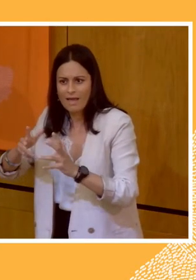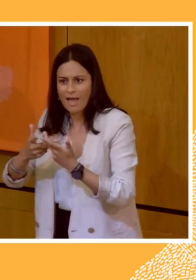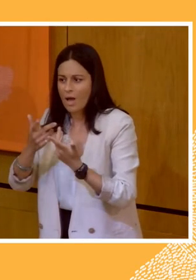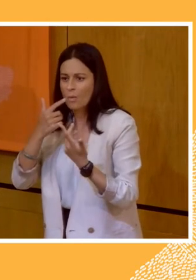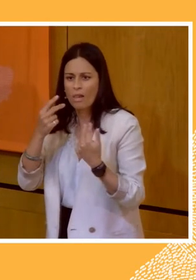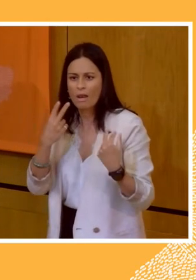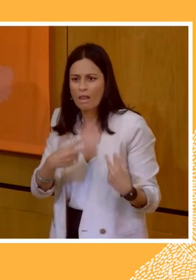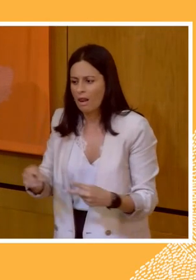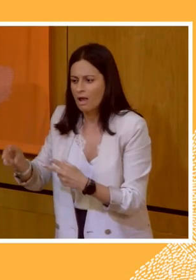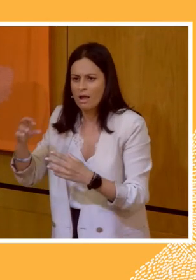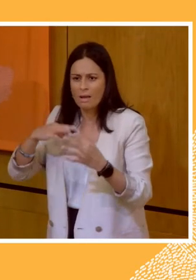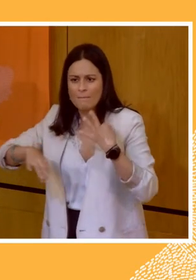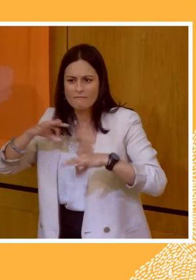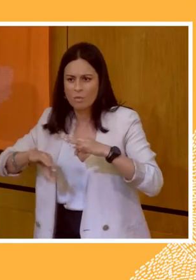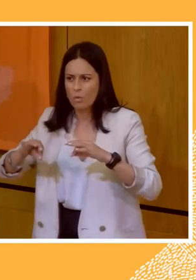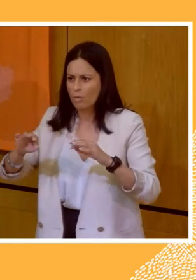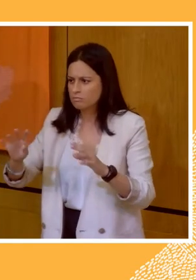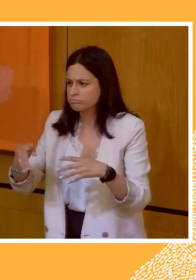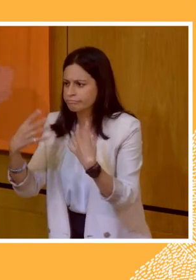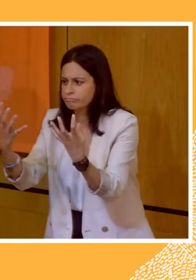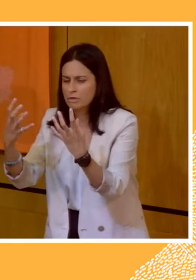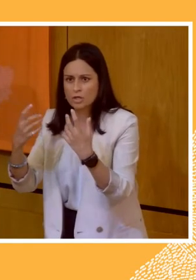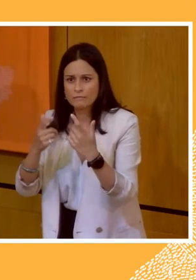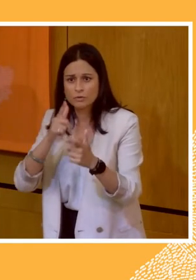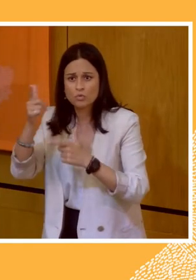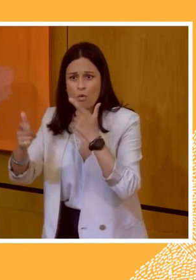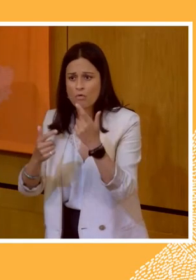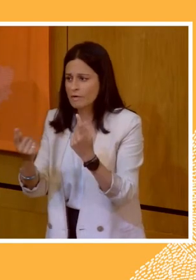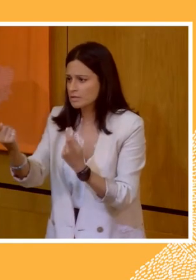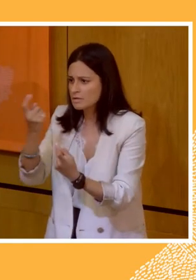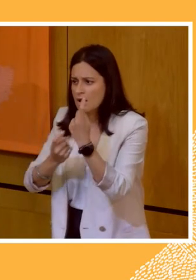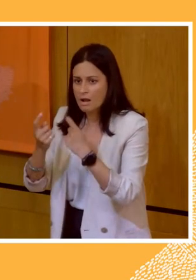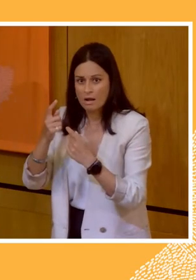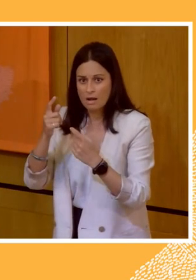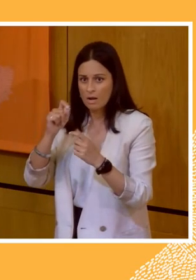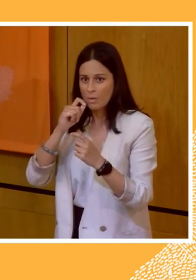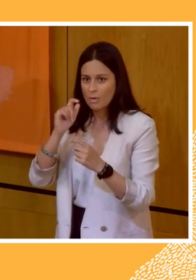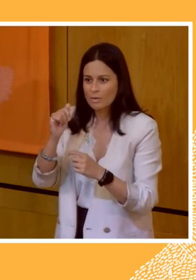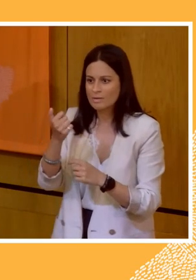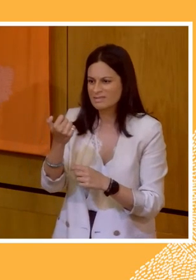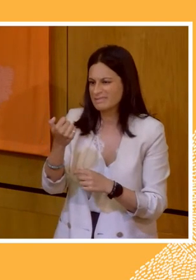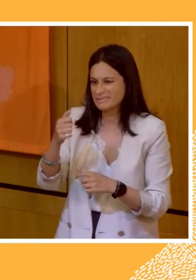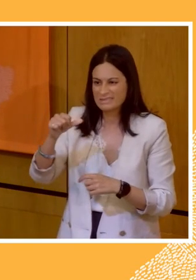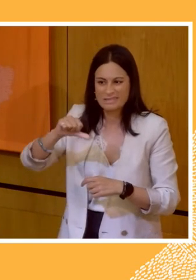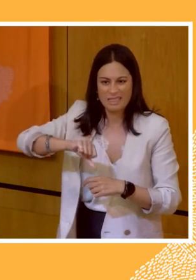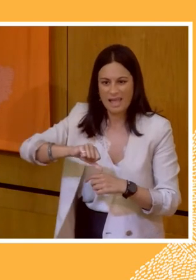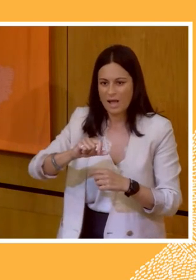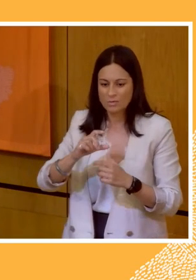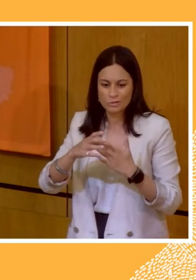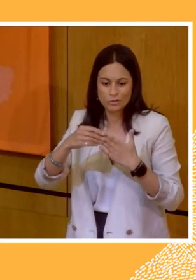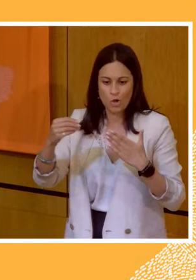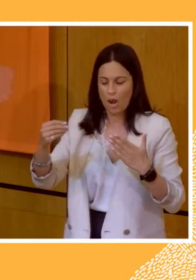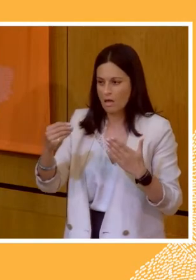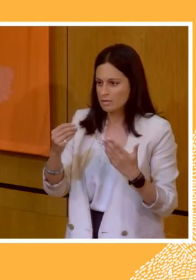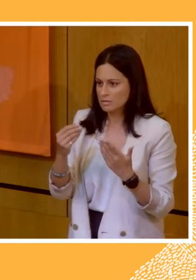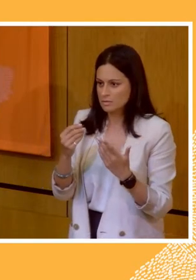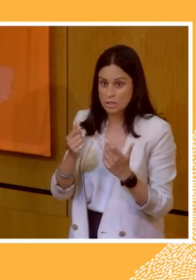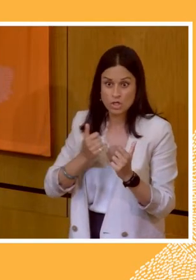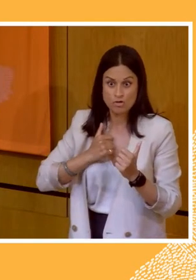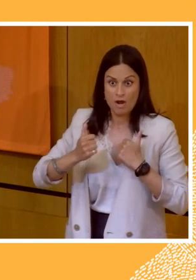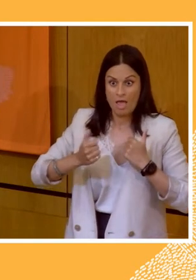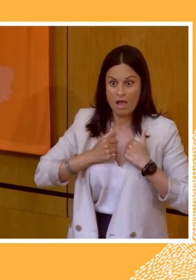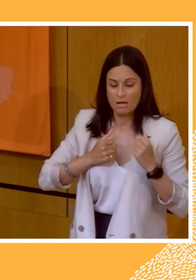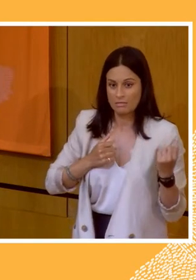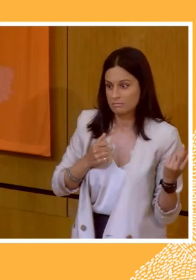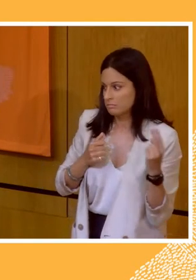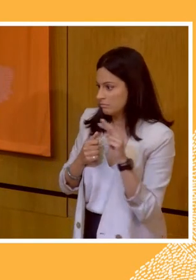tourists. And so that's kind of become like one of the trades, right? So like tourists come to pay $6,000 to visit the gorillas, but they